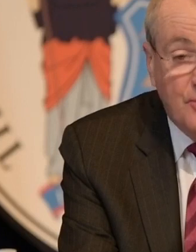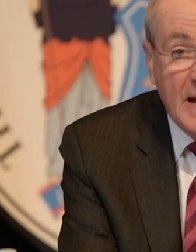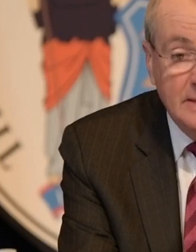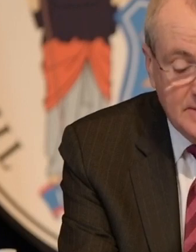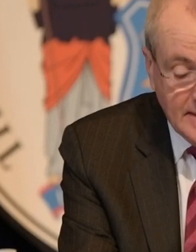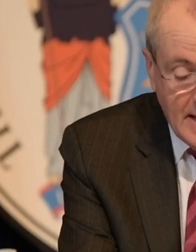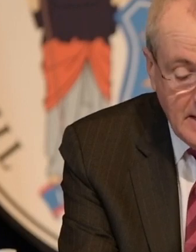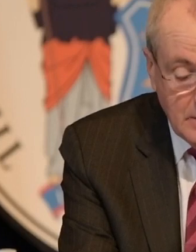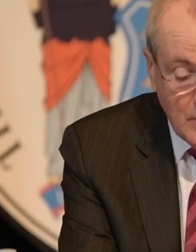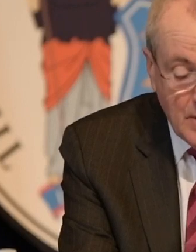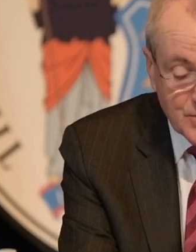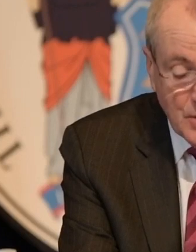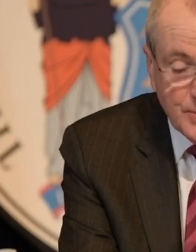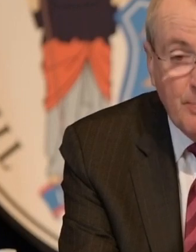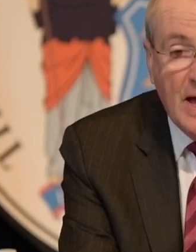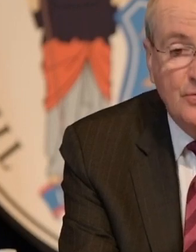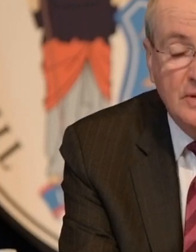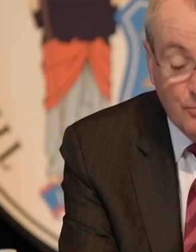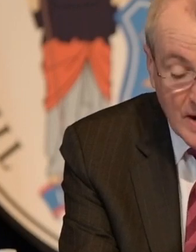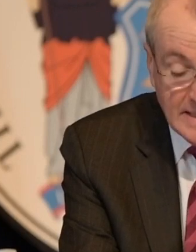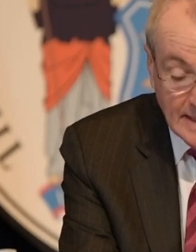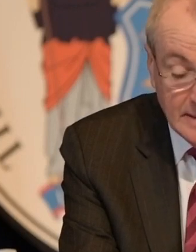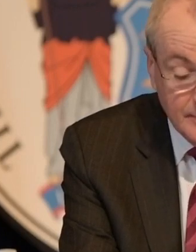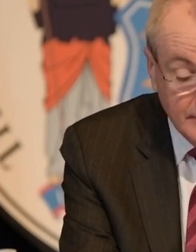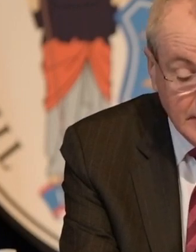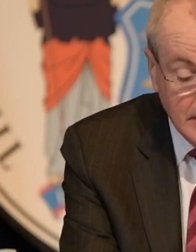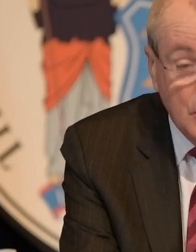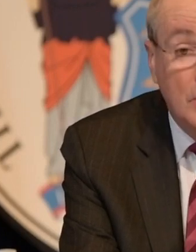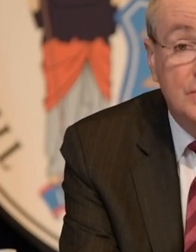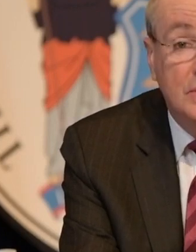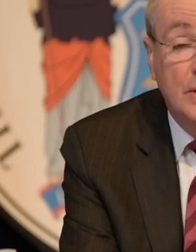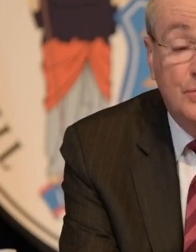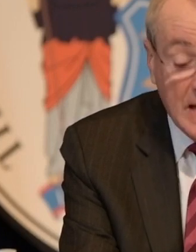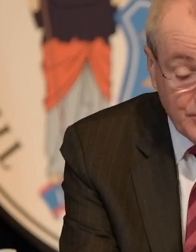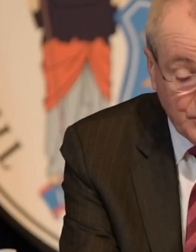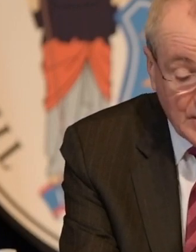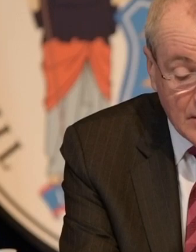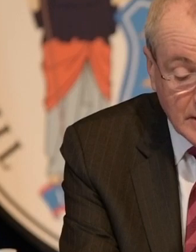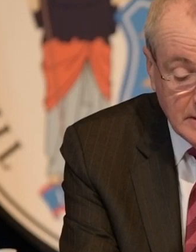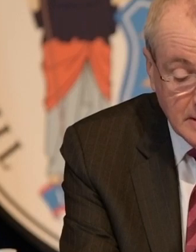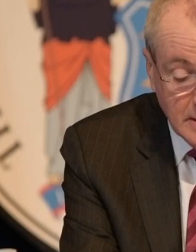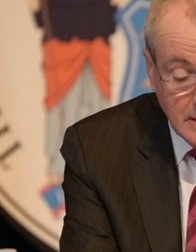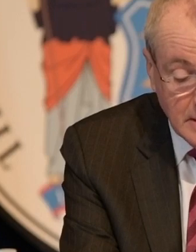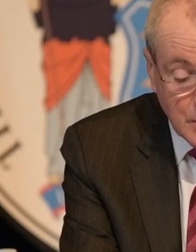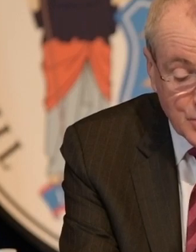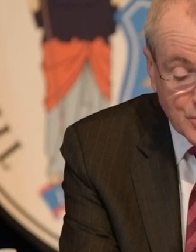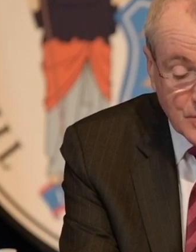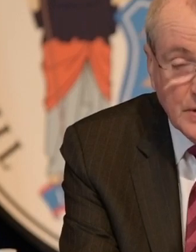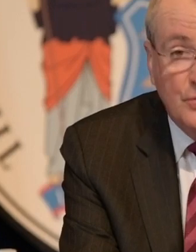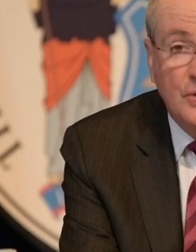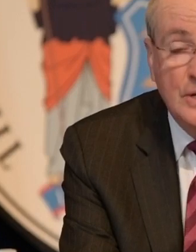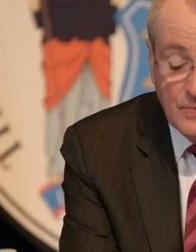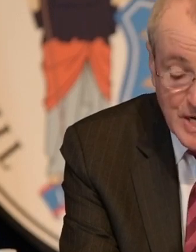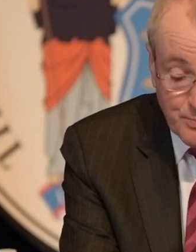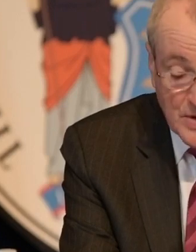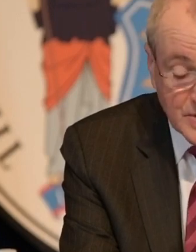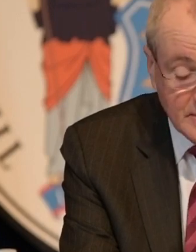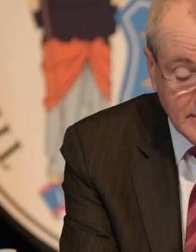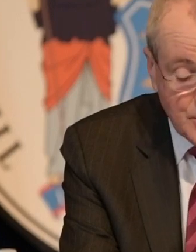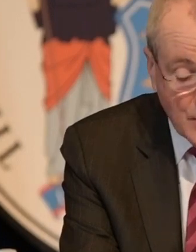And finally today, we must note the passing of Ray Kenny, who until his death Saturday was serving as Senior